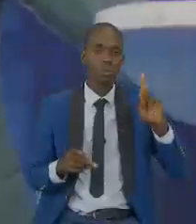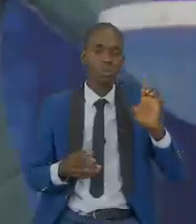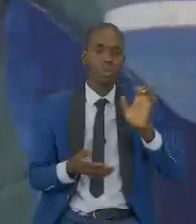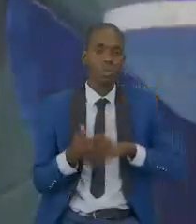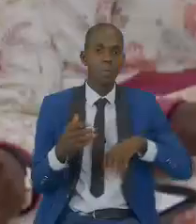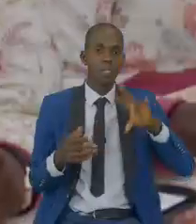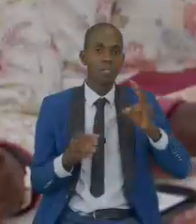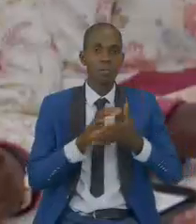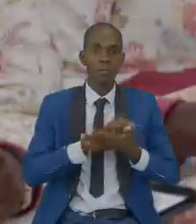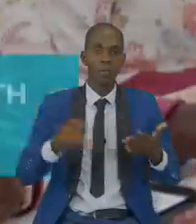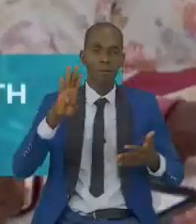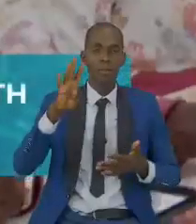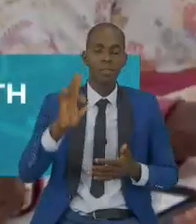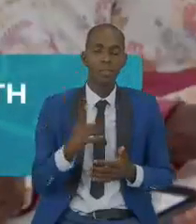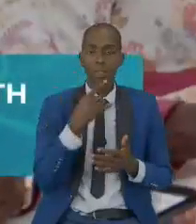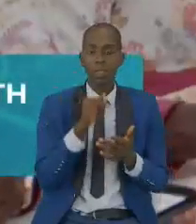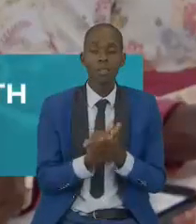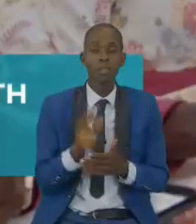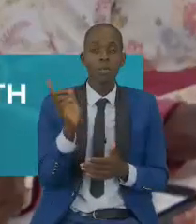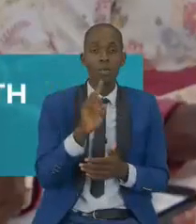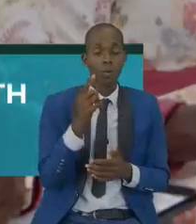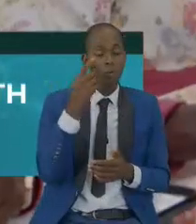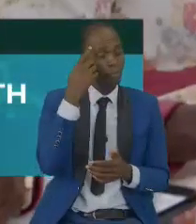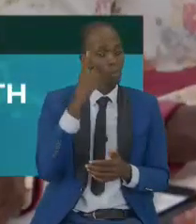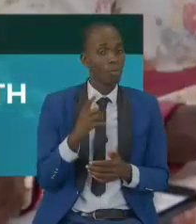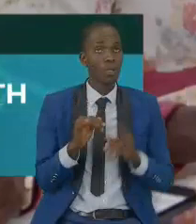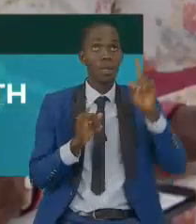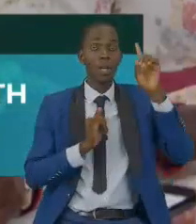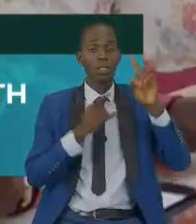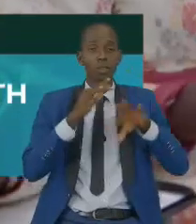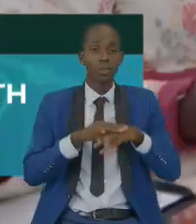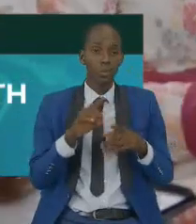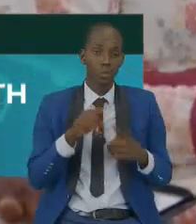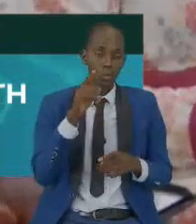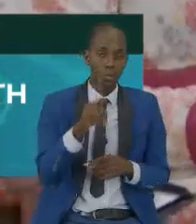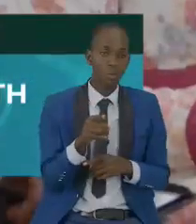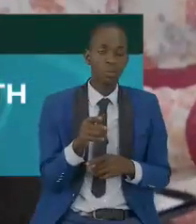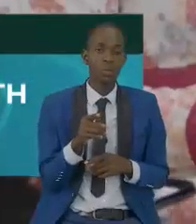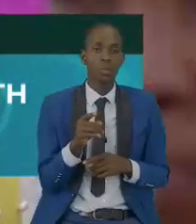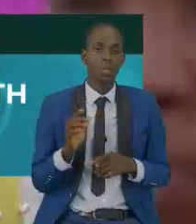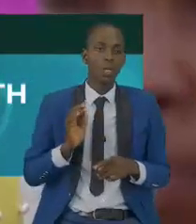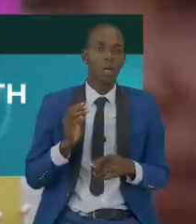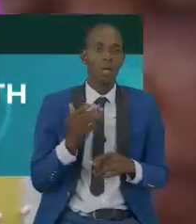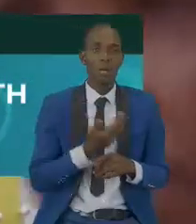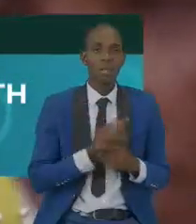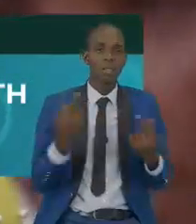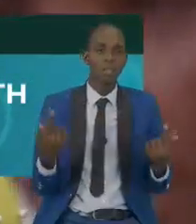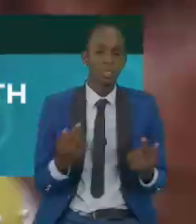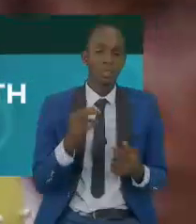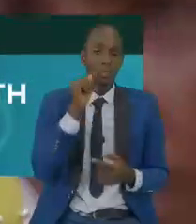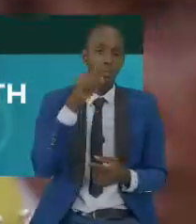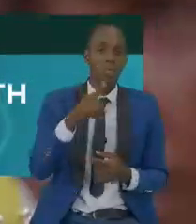It says, wherefore I say unto thee, as sins which are many